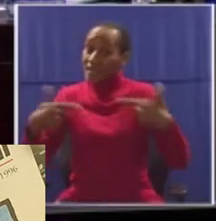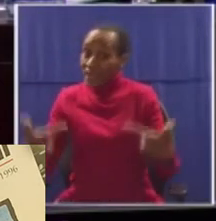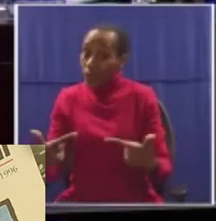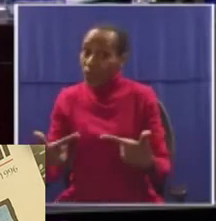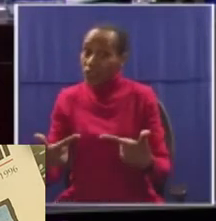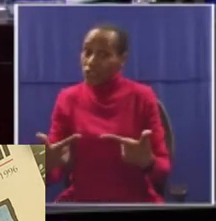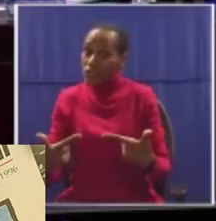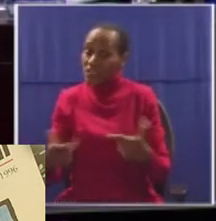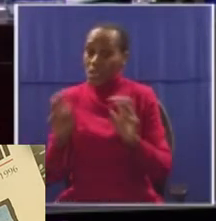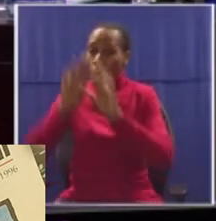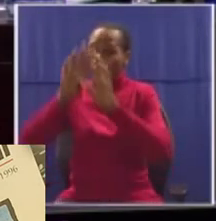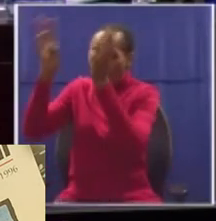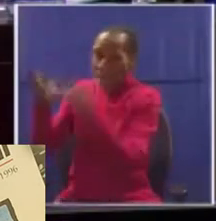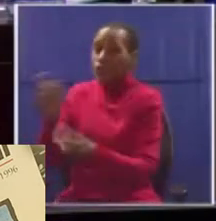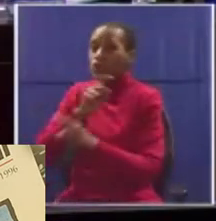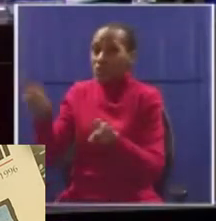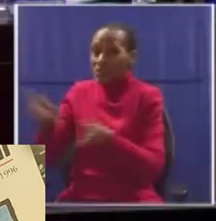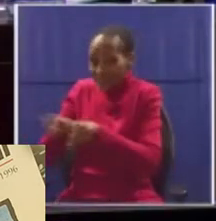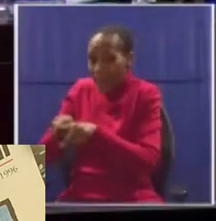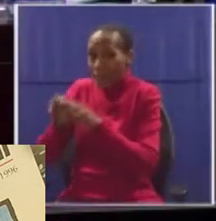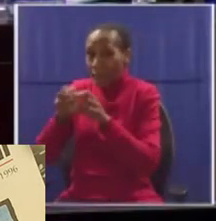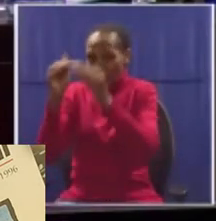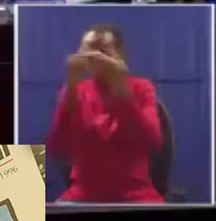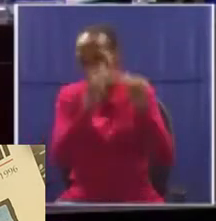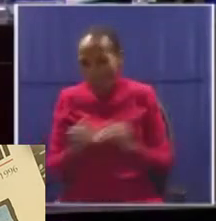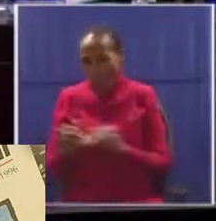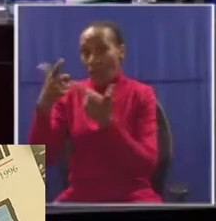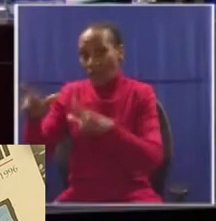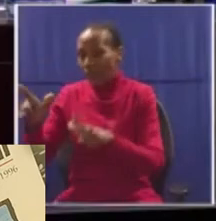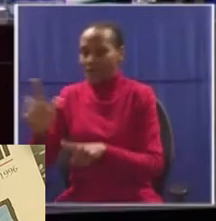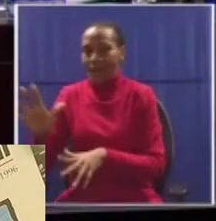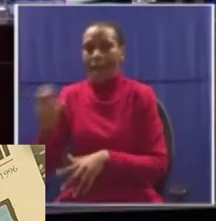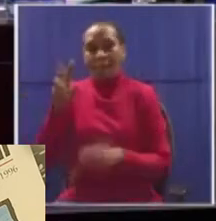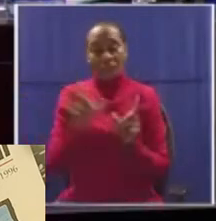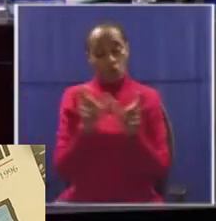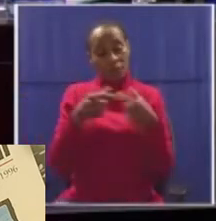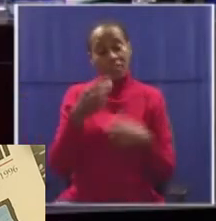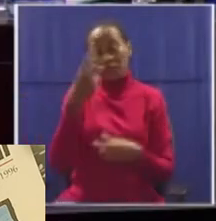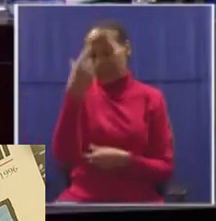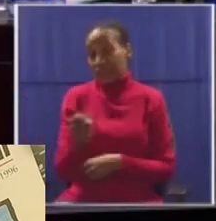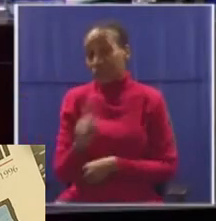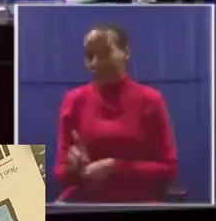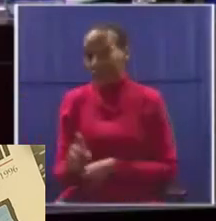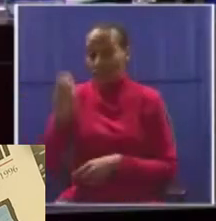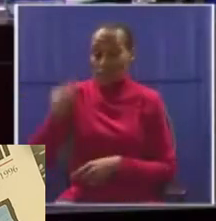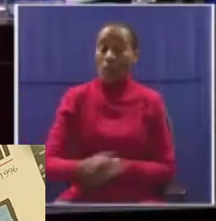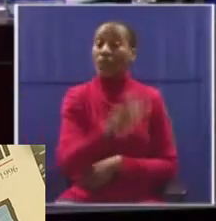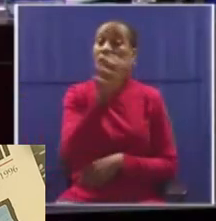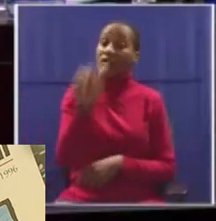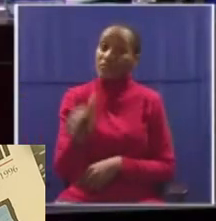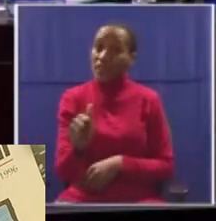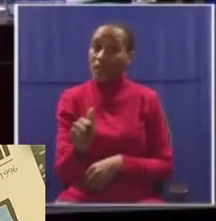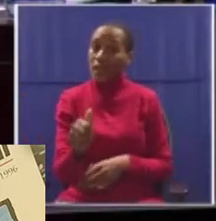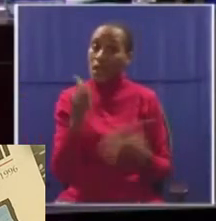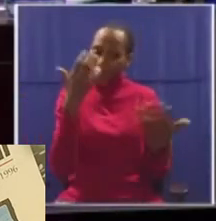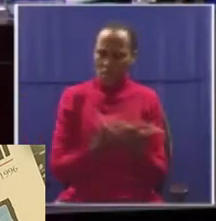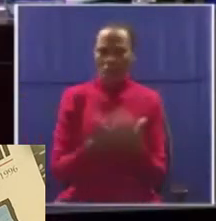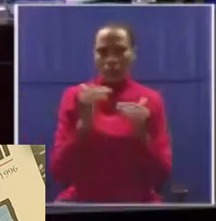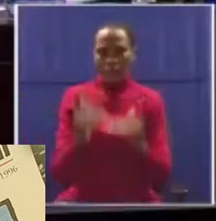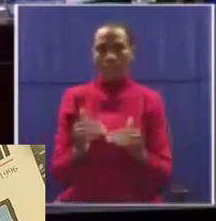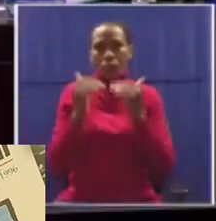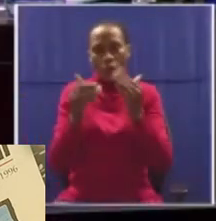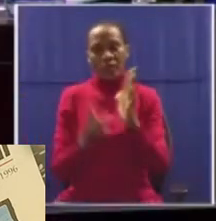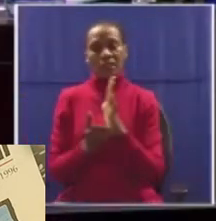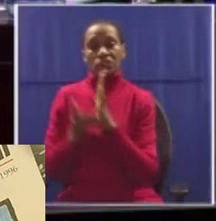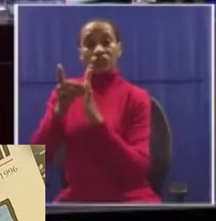is not a universal language the committee believes that South Africa is in the promotion